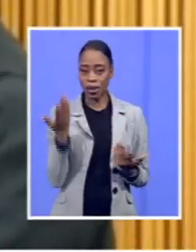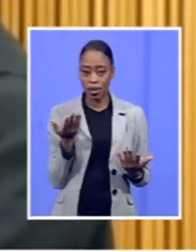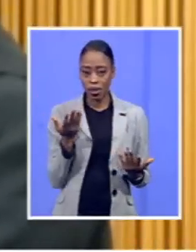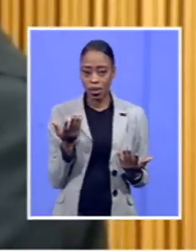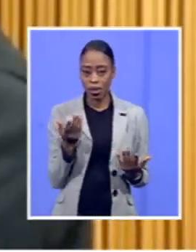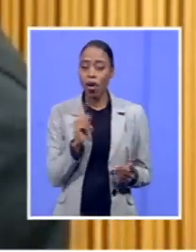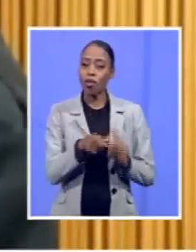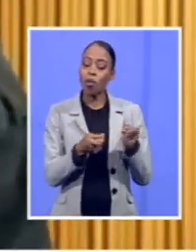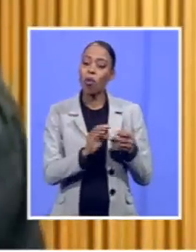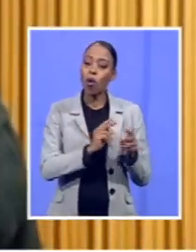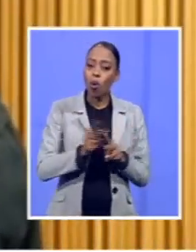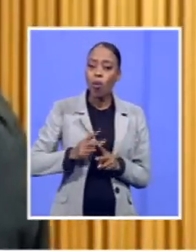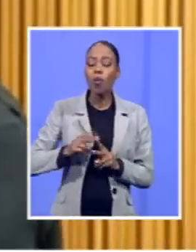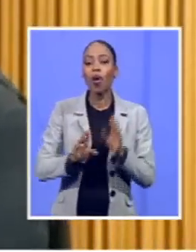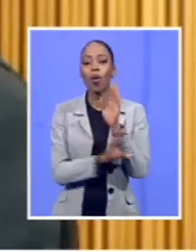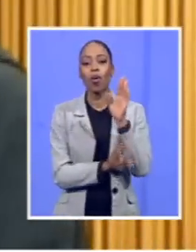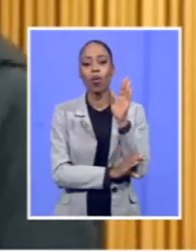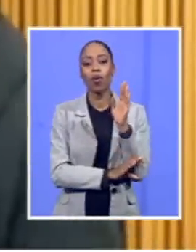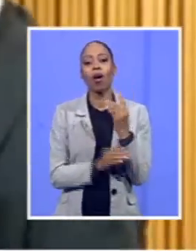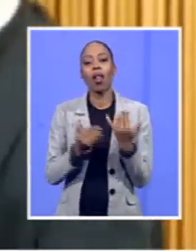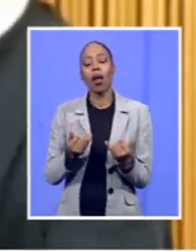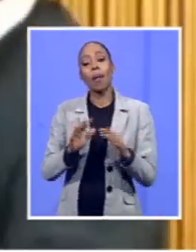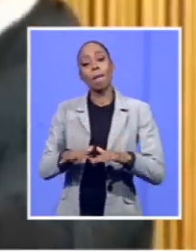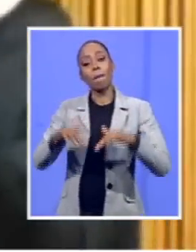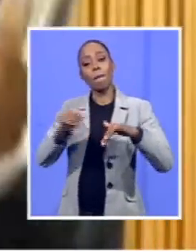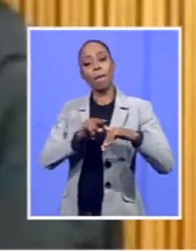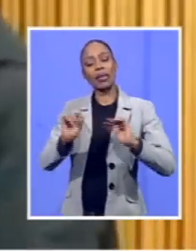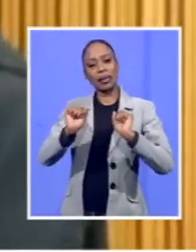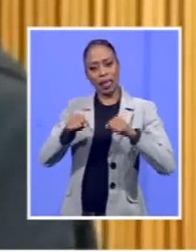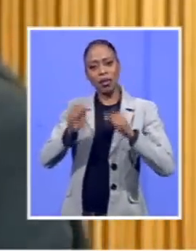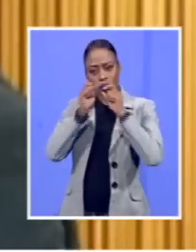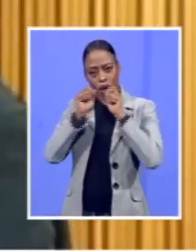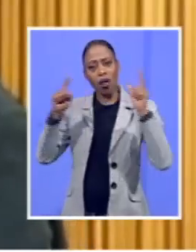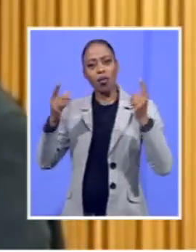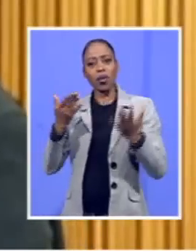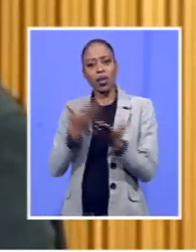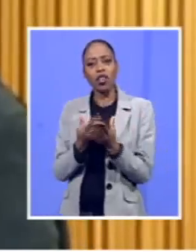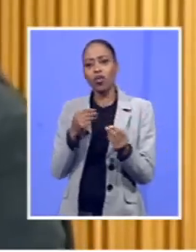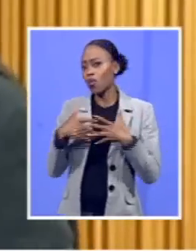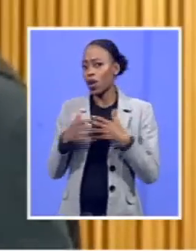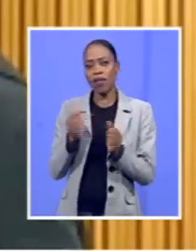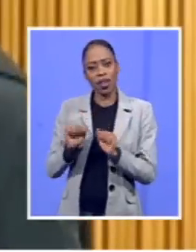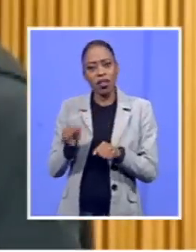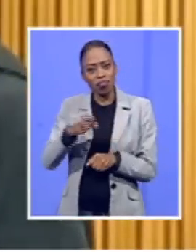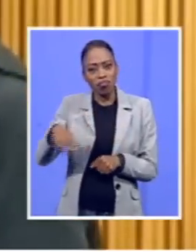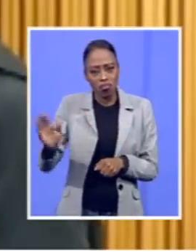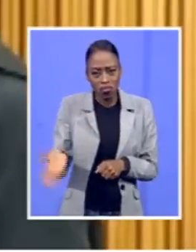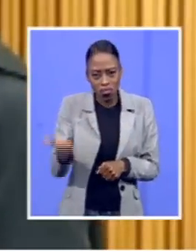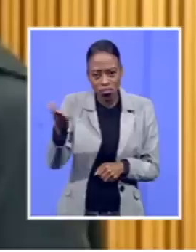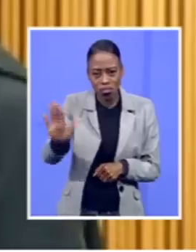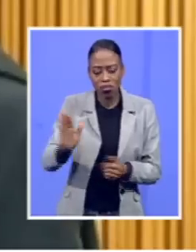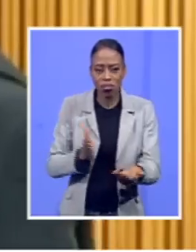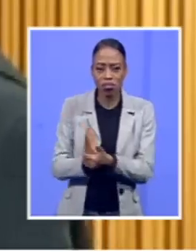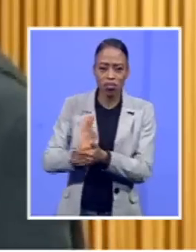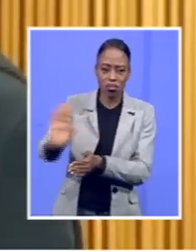of the Constitution. Put it this way, my lord. Parliament, we know that is free. It can do whatever it wants. It's